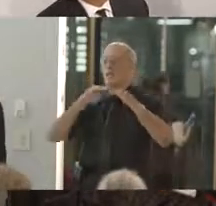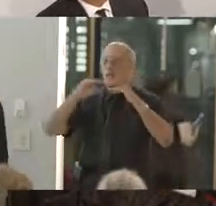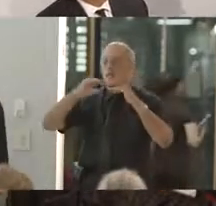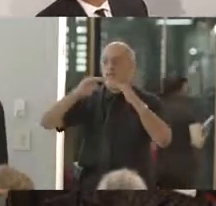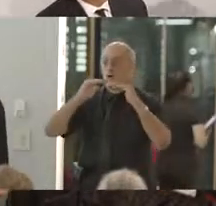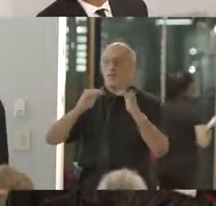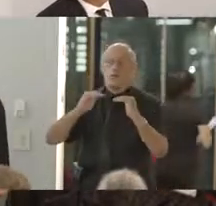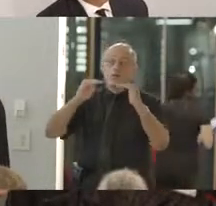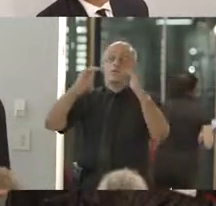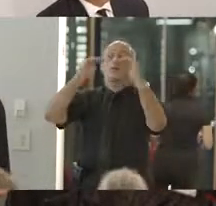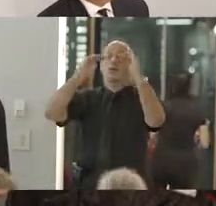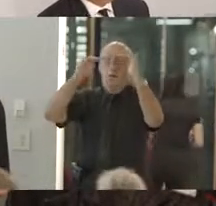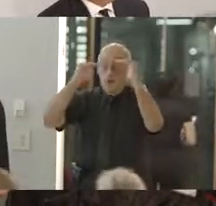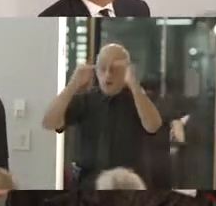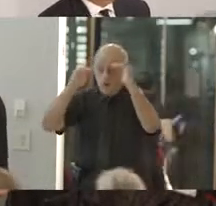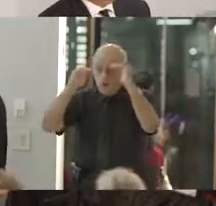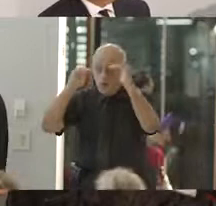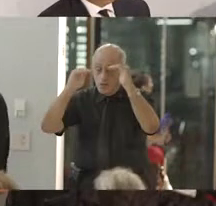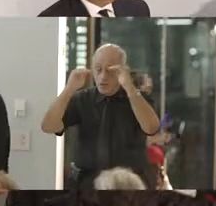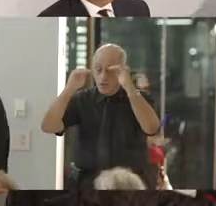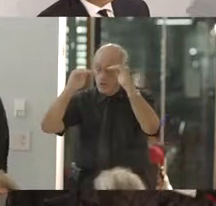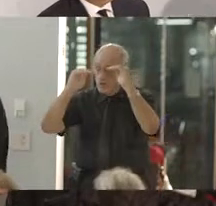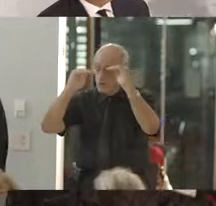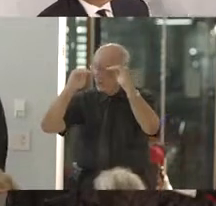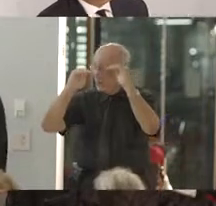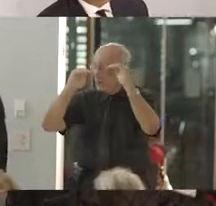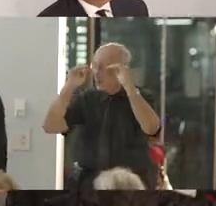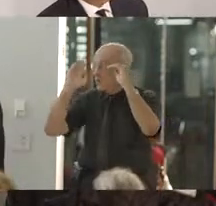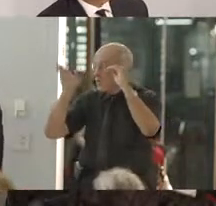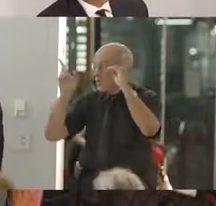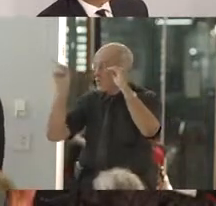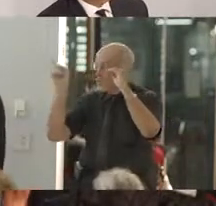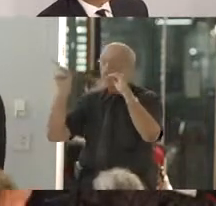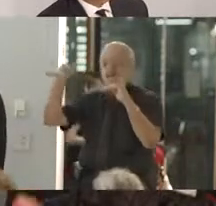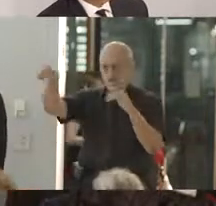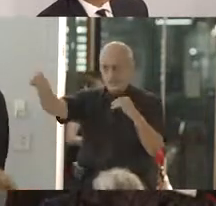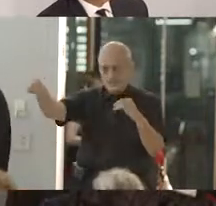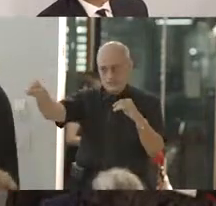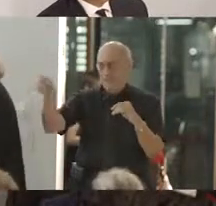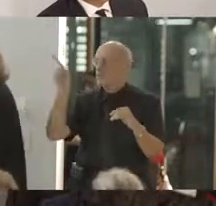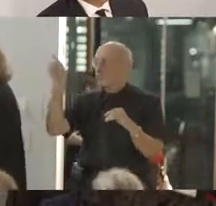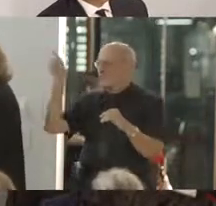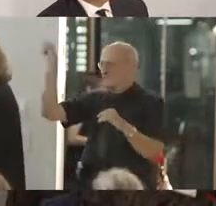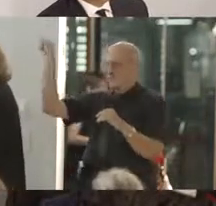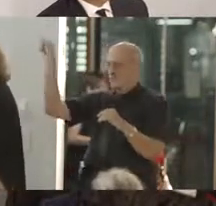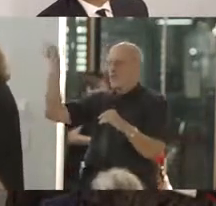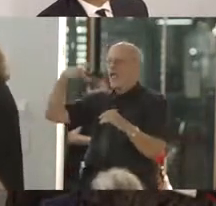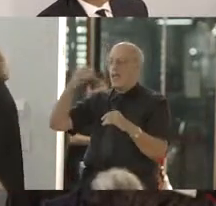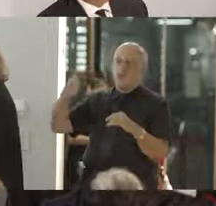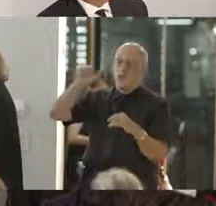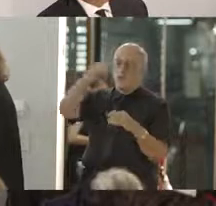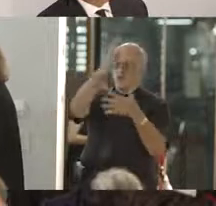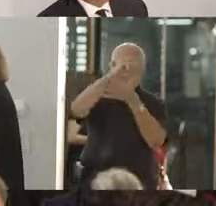Are you elevating the platform? Are you elevating the platform? Yes, so in this reach and in the other